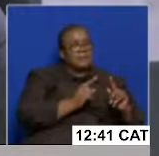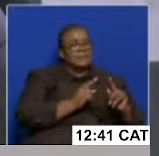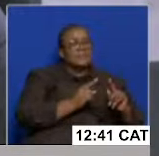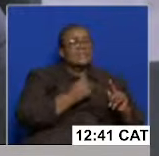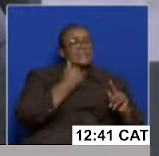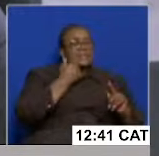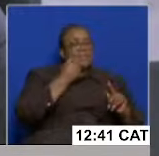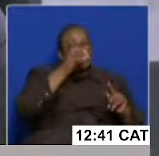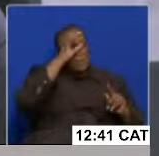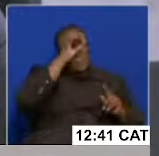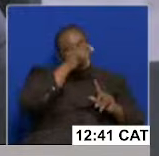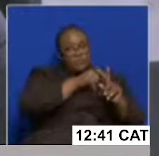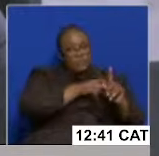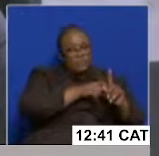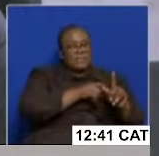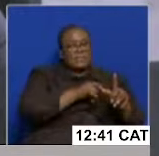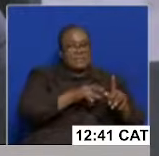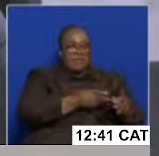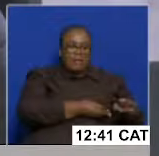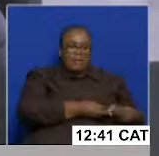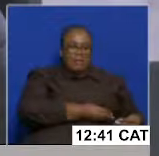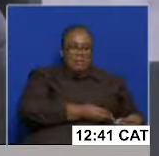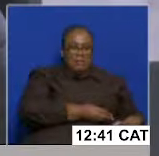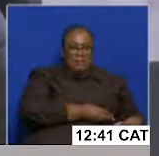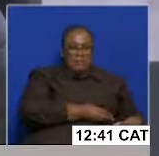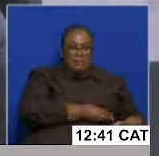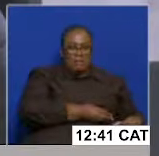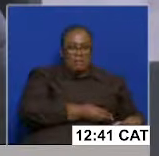in SAPS's books.